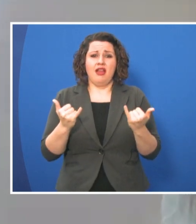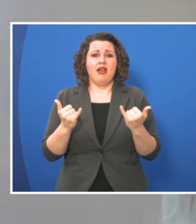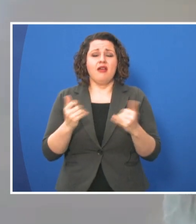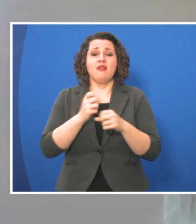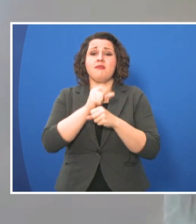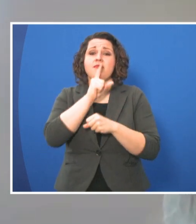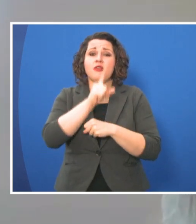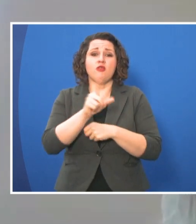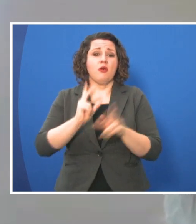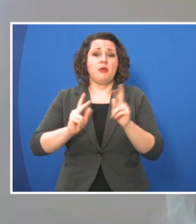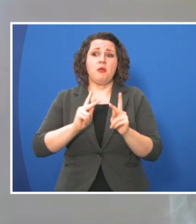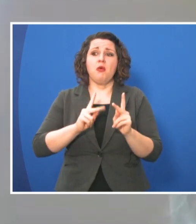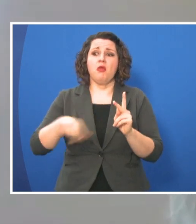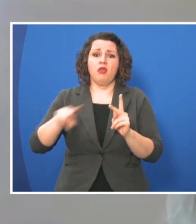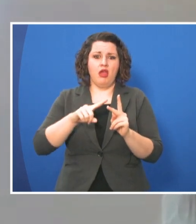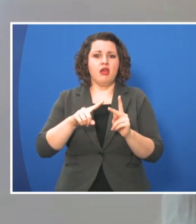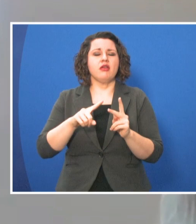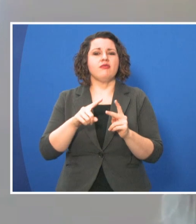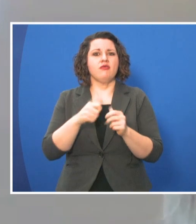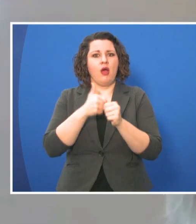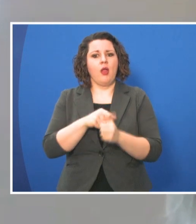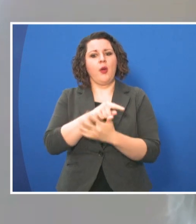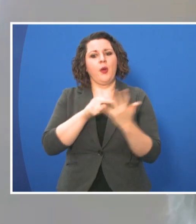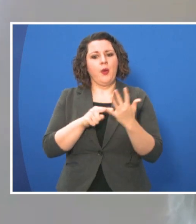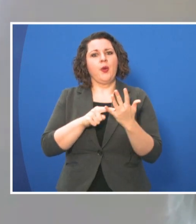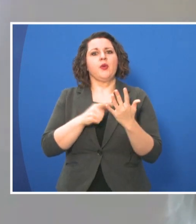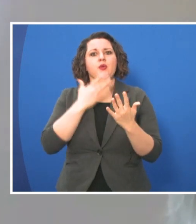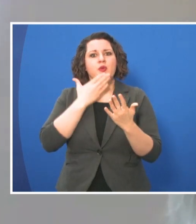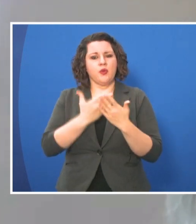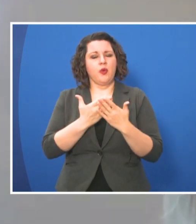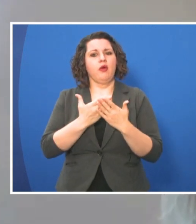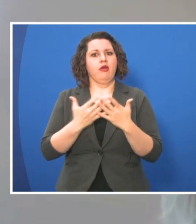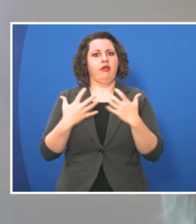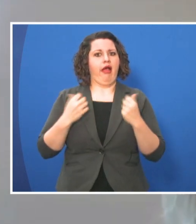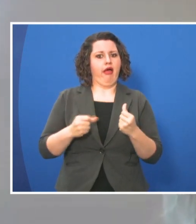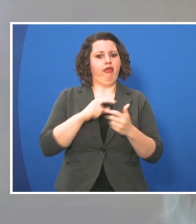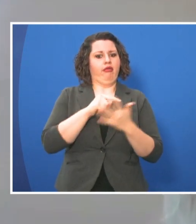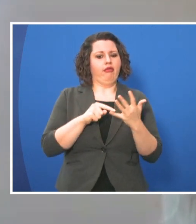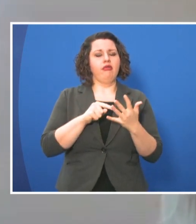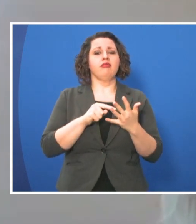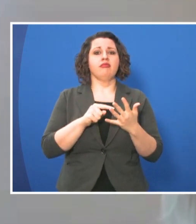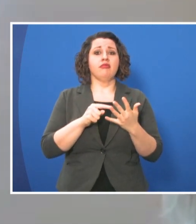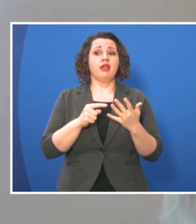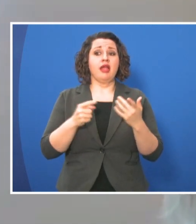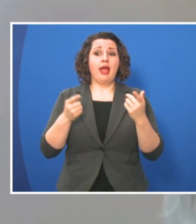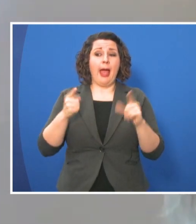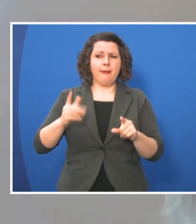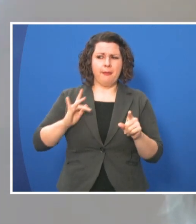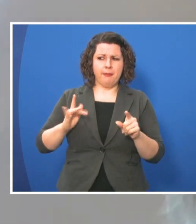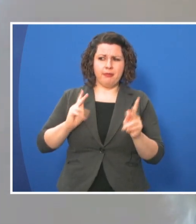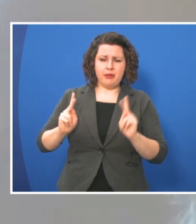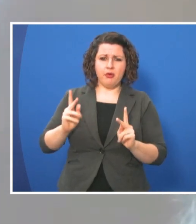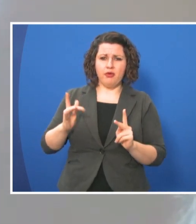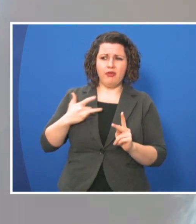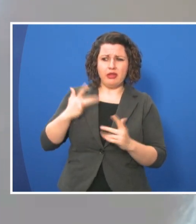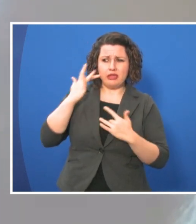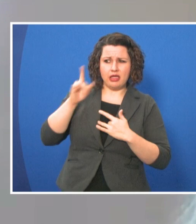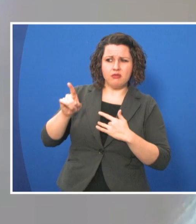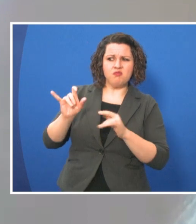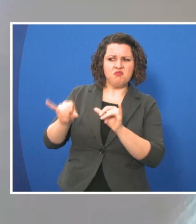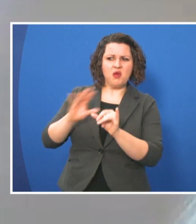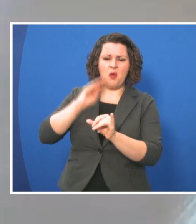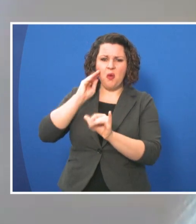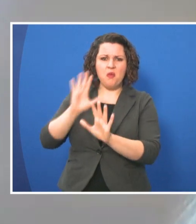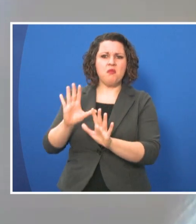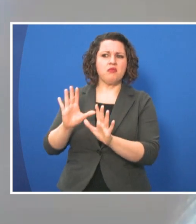sure people are practicing those good routine public health measures, staying alert when people aren't feeling well, keeping a close eye on symptoms